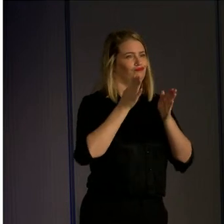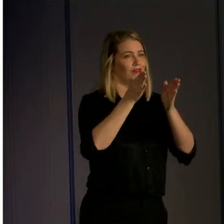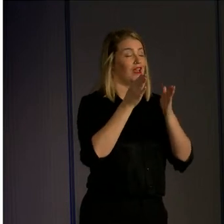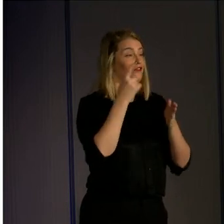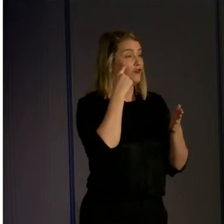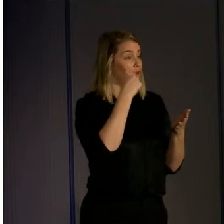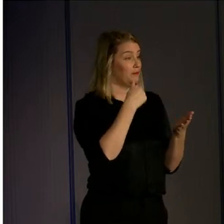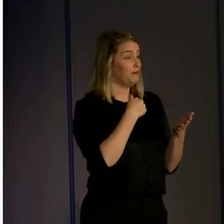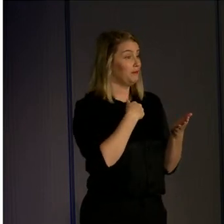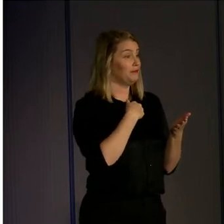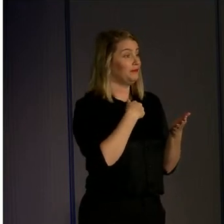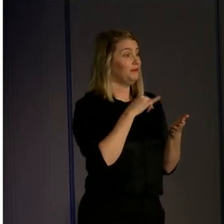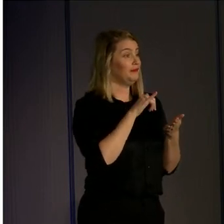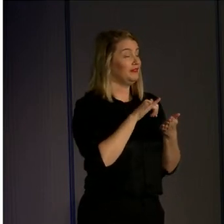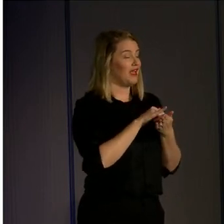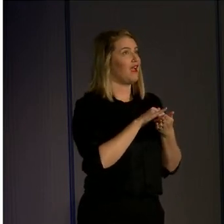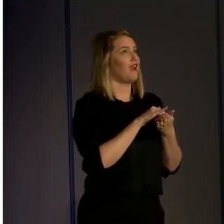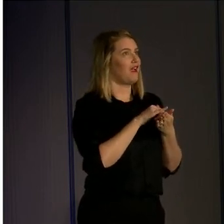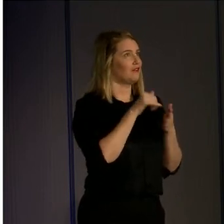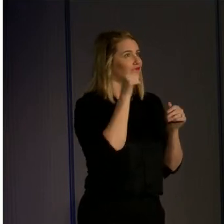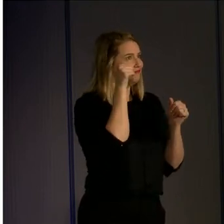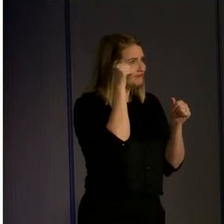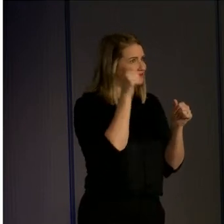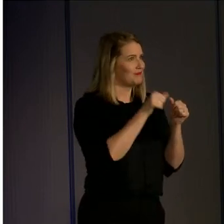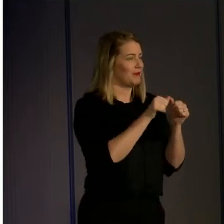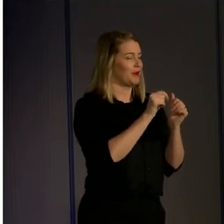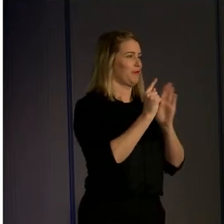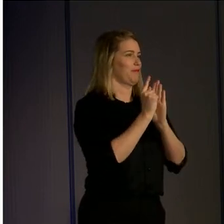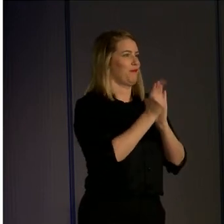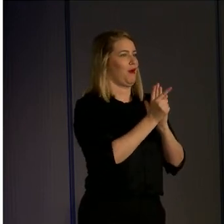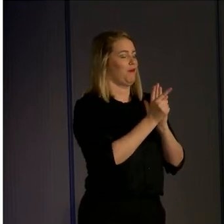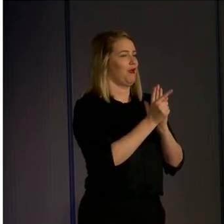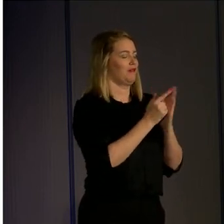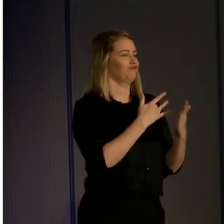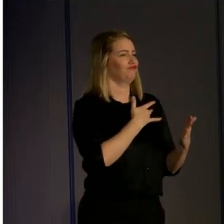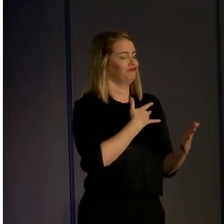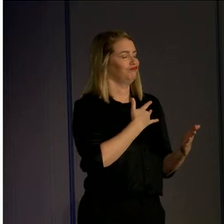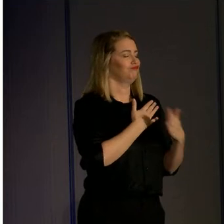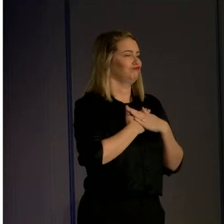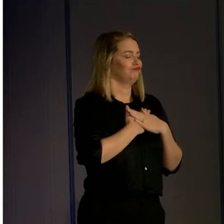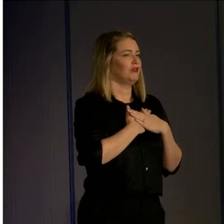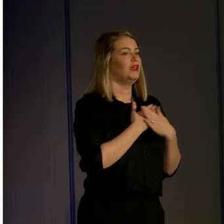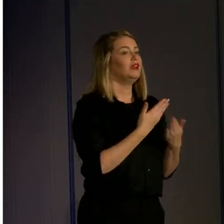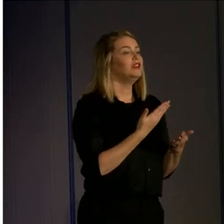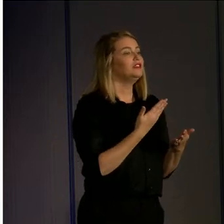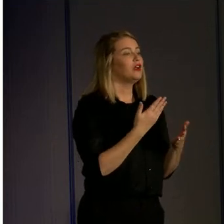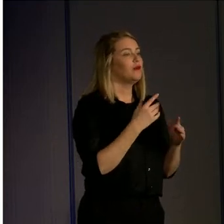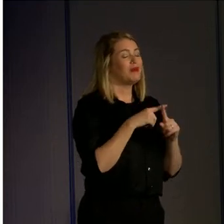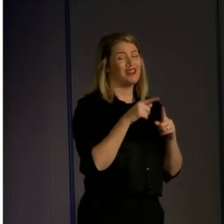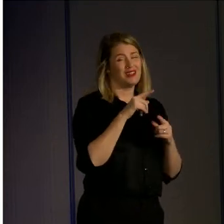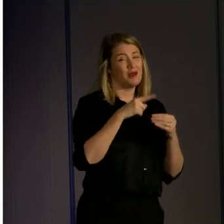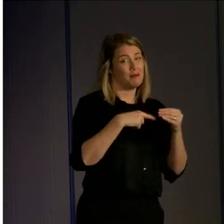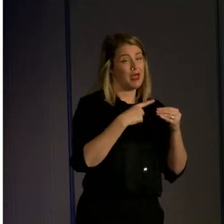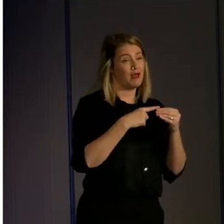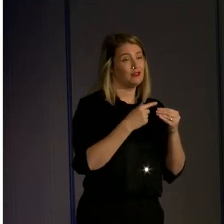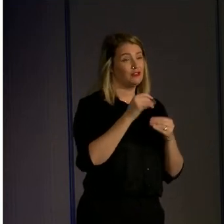to me as a moment in time that is memorable. But just around Joe